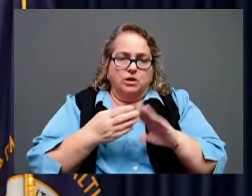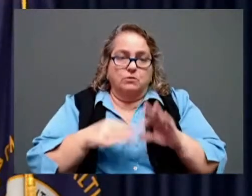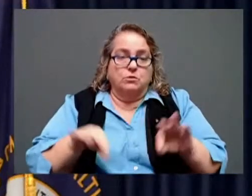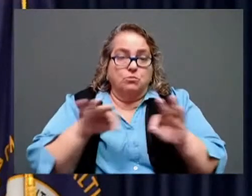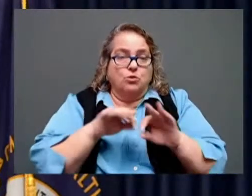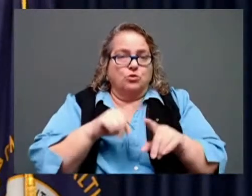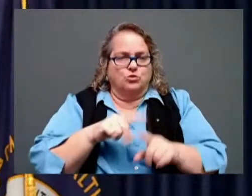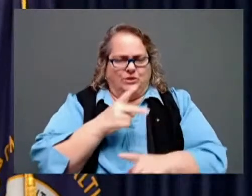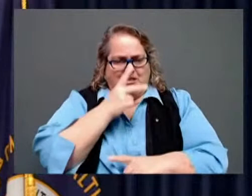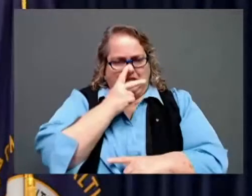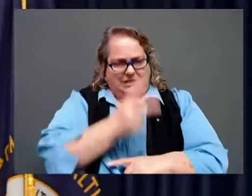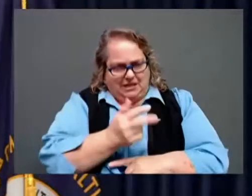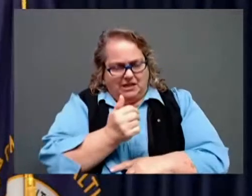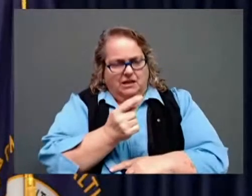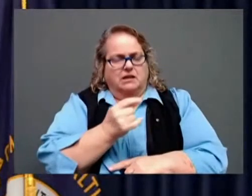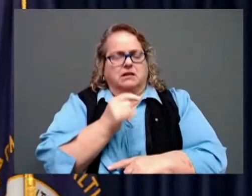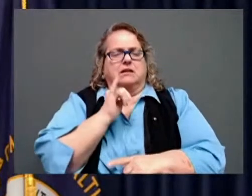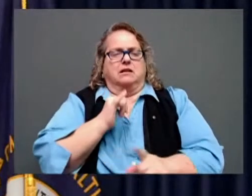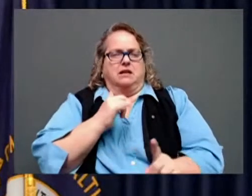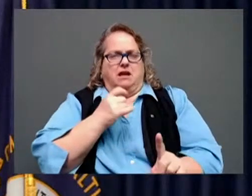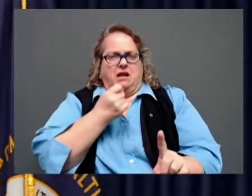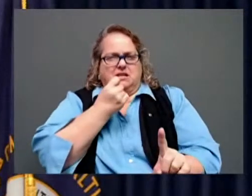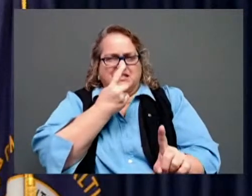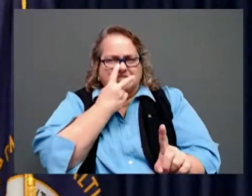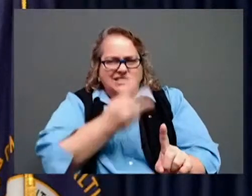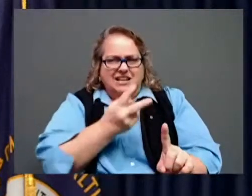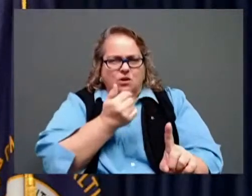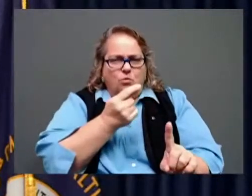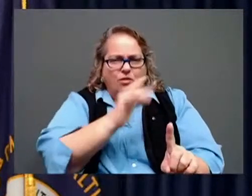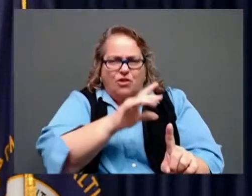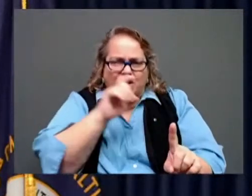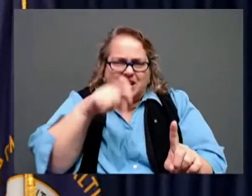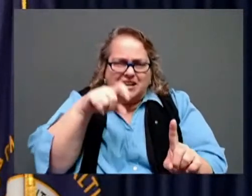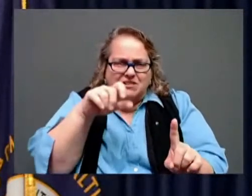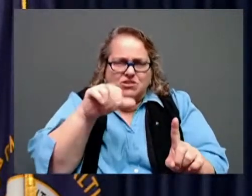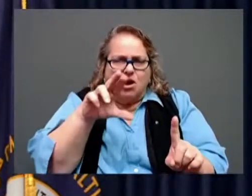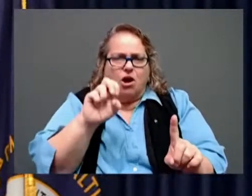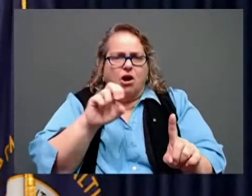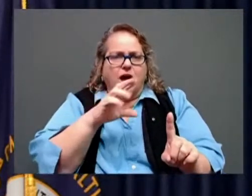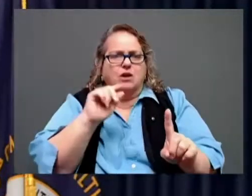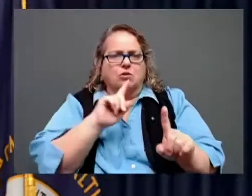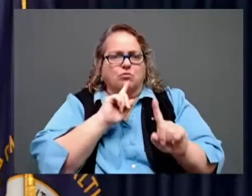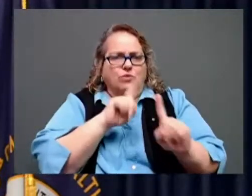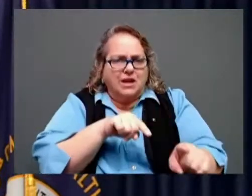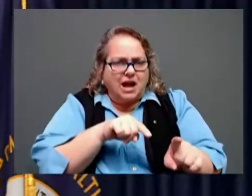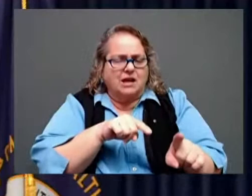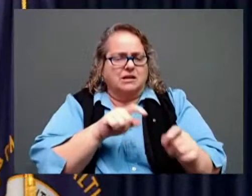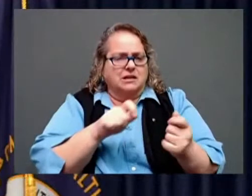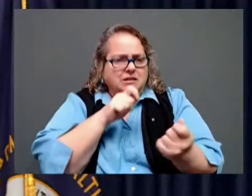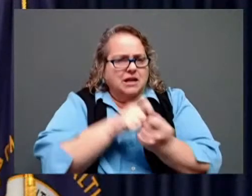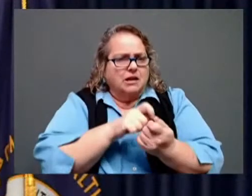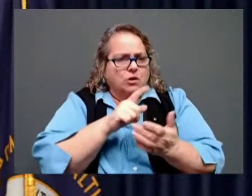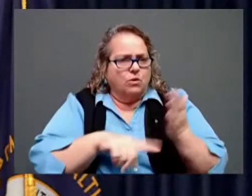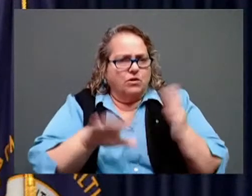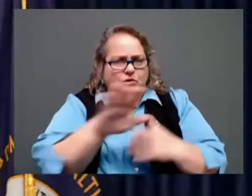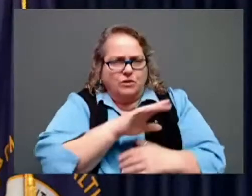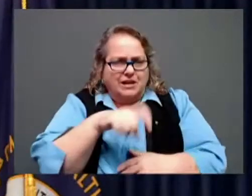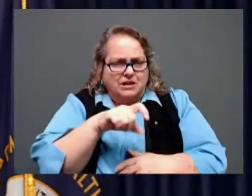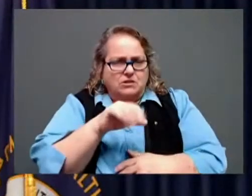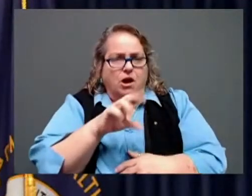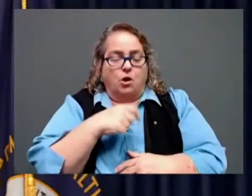firsthand, to hear about the specific needs, and to react in real time. In fact, we were able to connect one